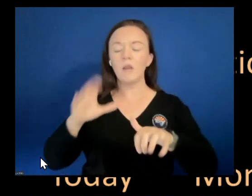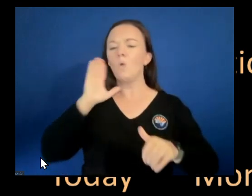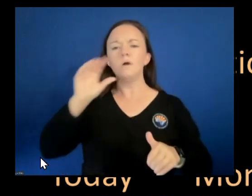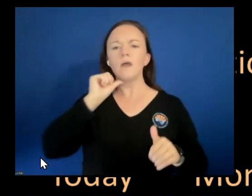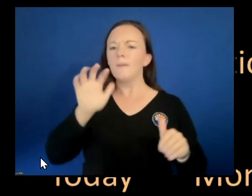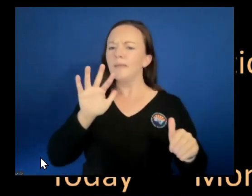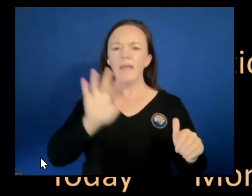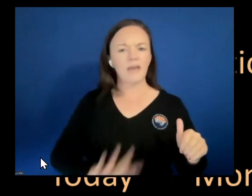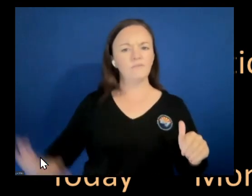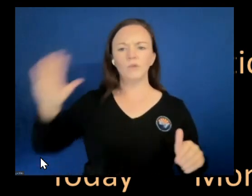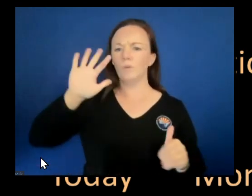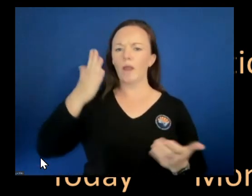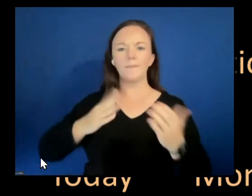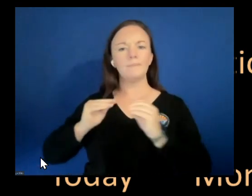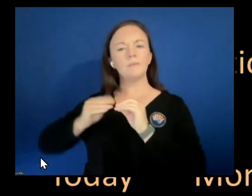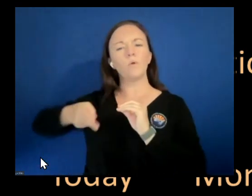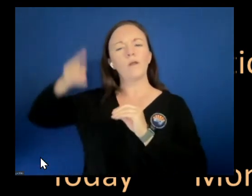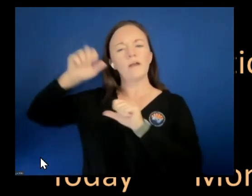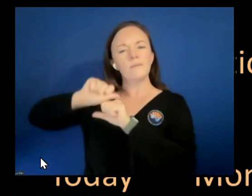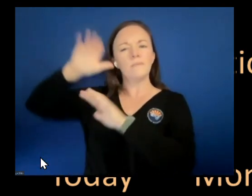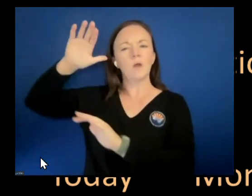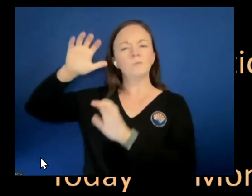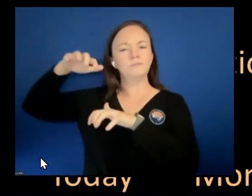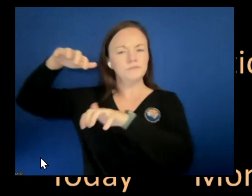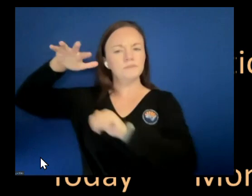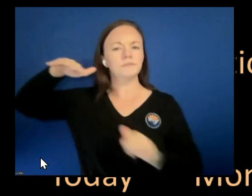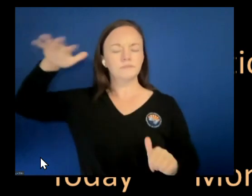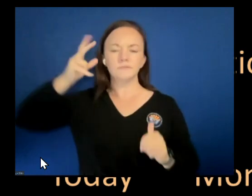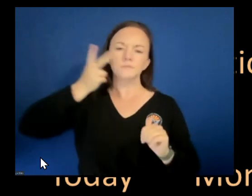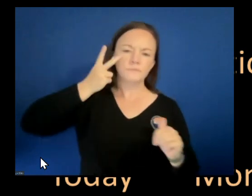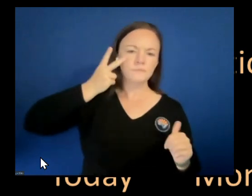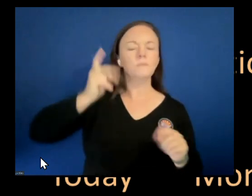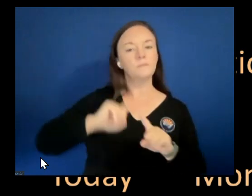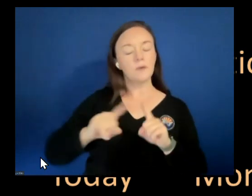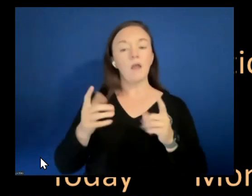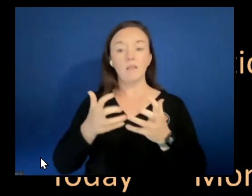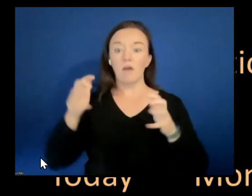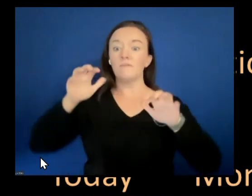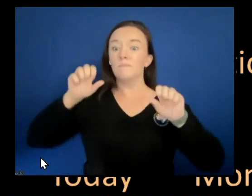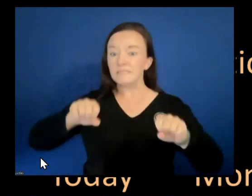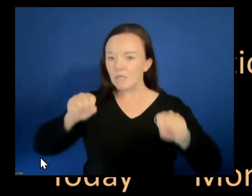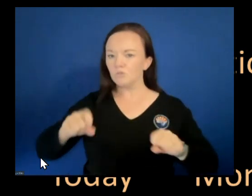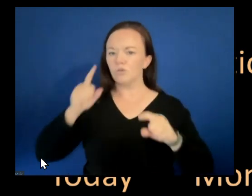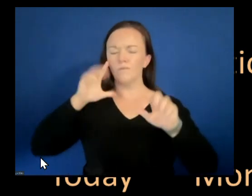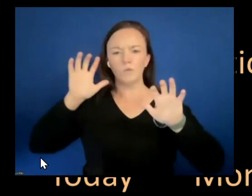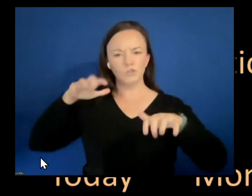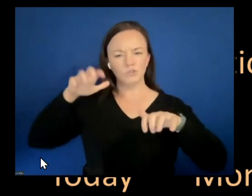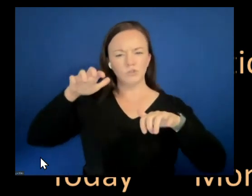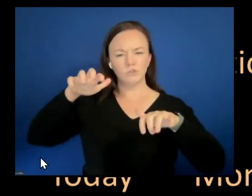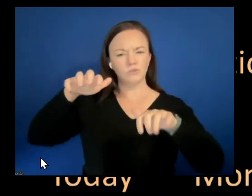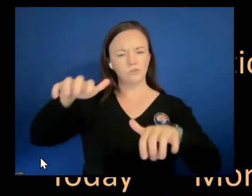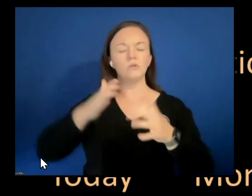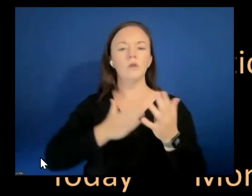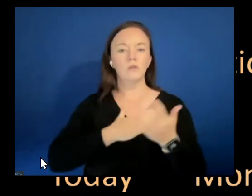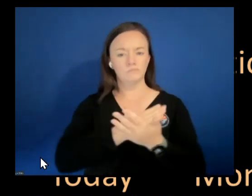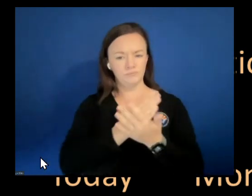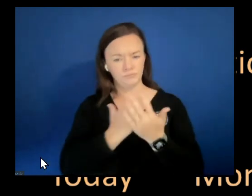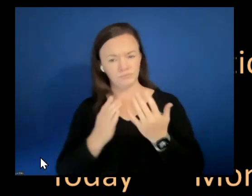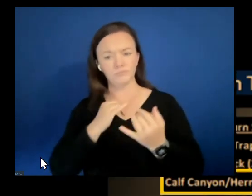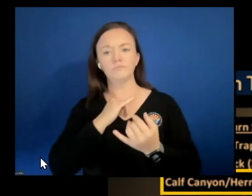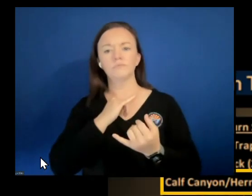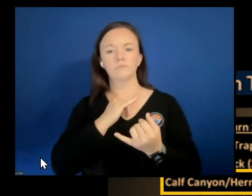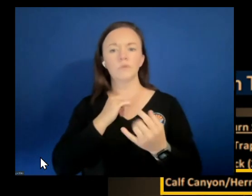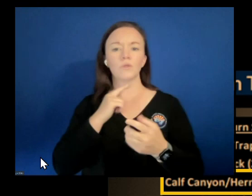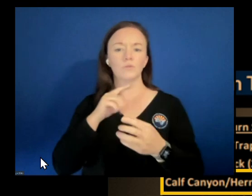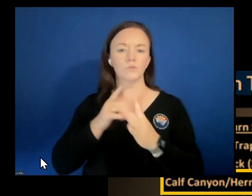higher peaks, but we are looking for definitely quite a bit of rain potential through Thursday. If we go to the next